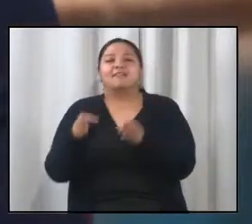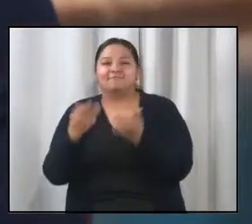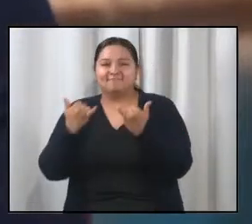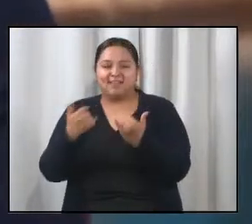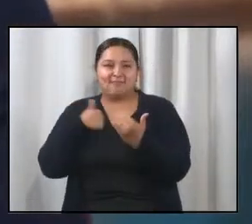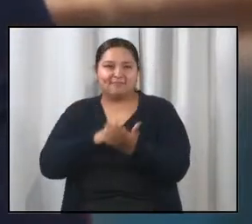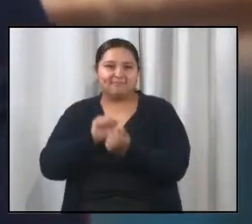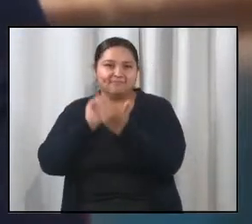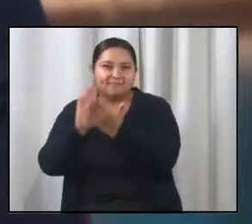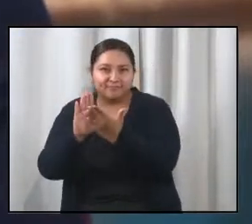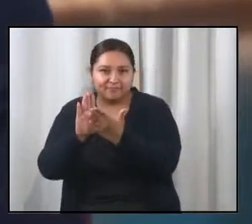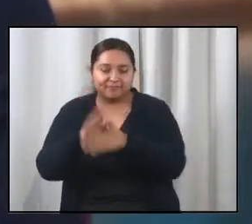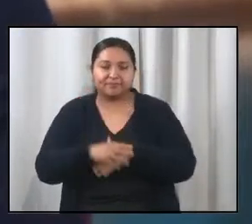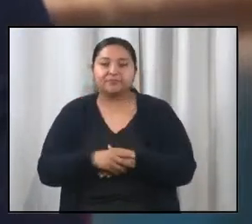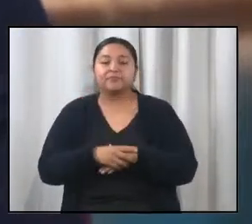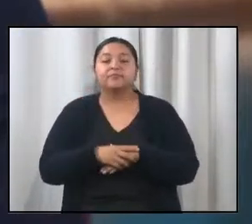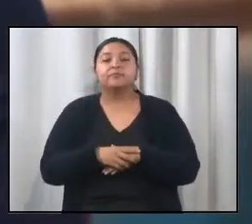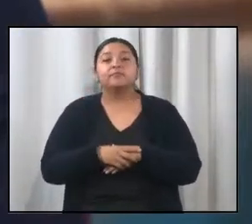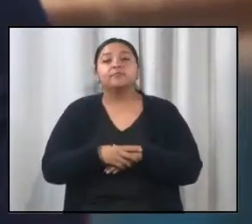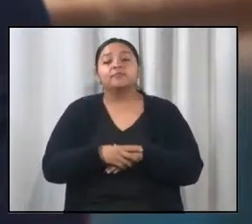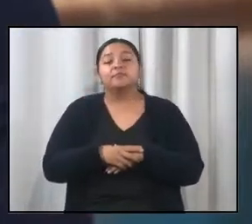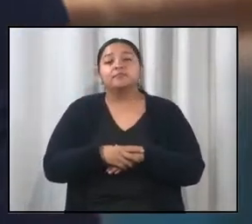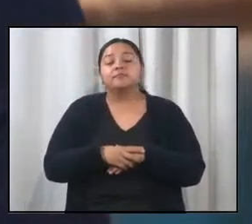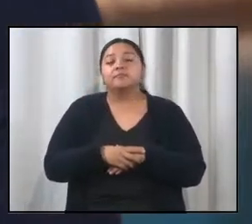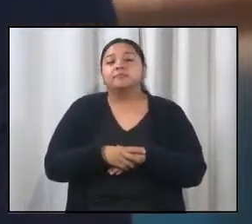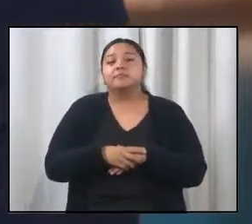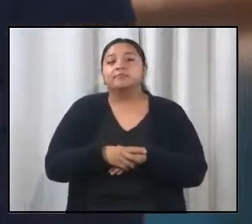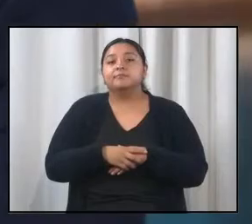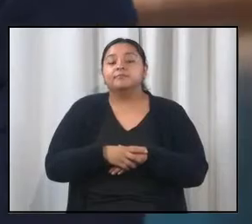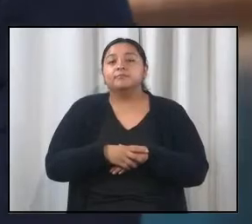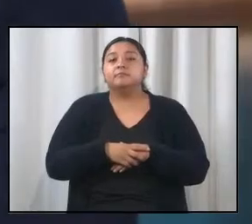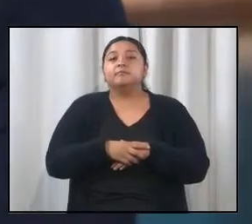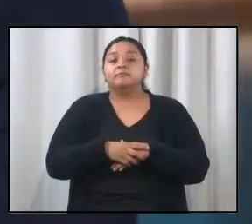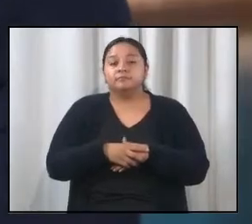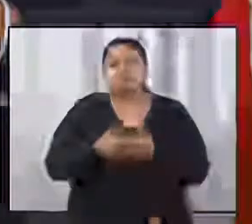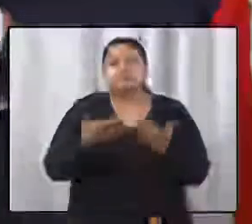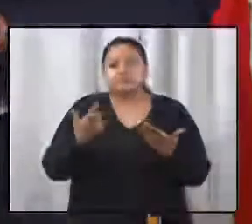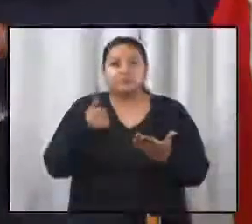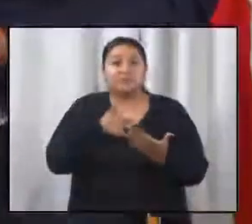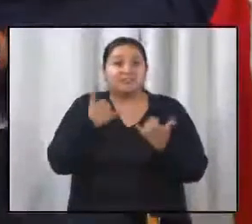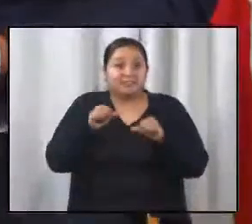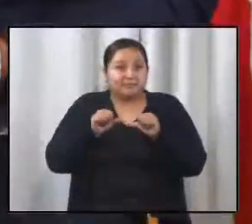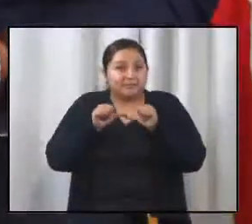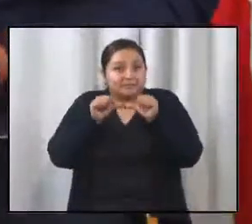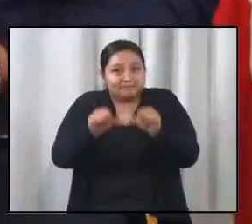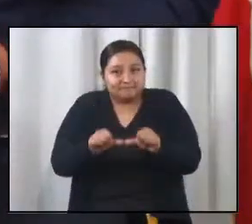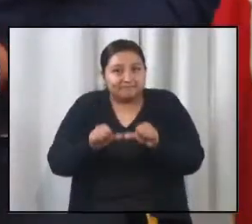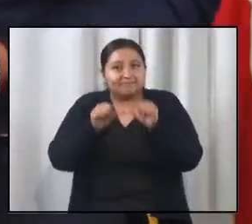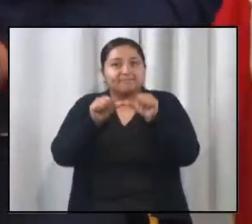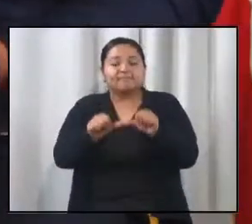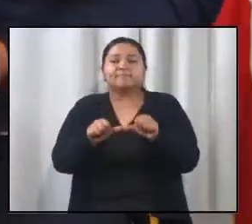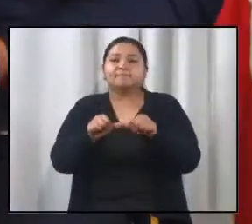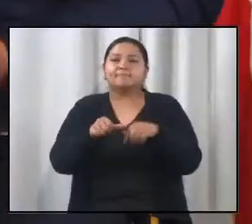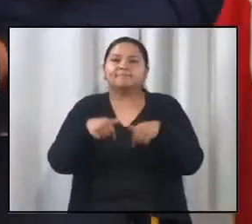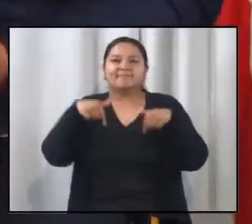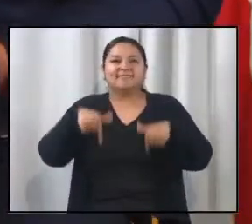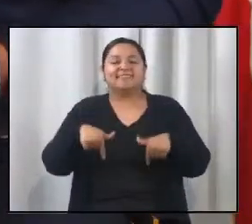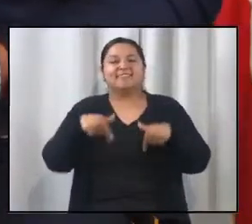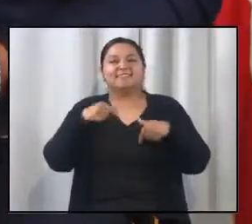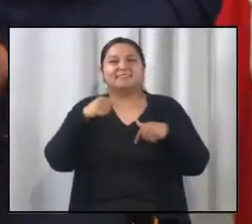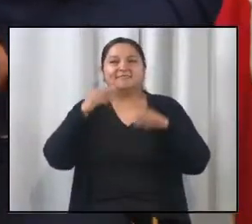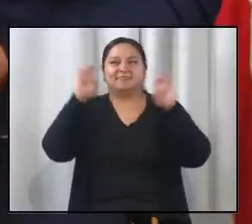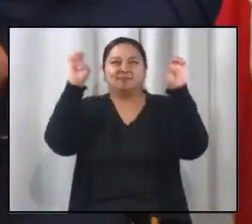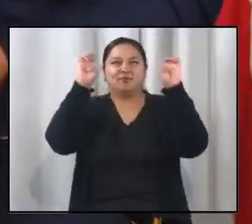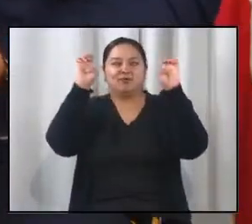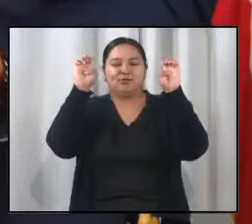think, as we continue to, go through our emergency and get through sort of our short, our medium,